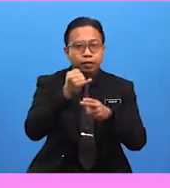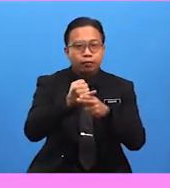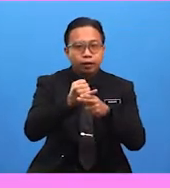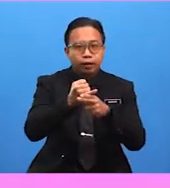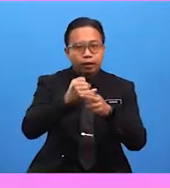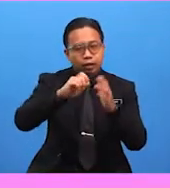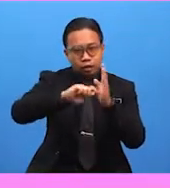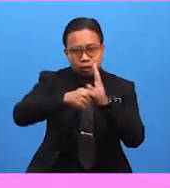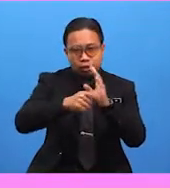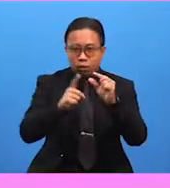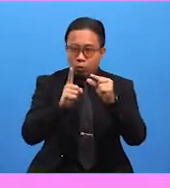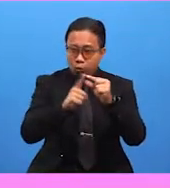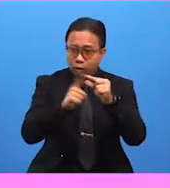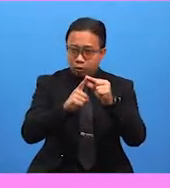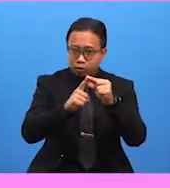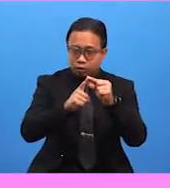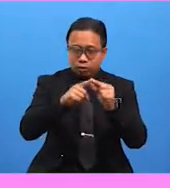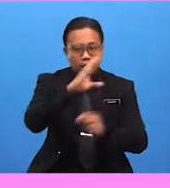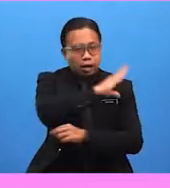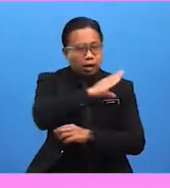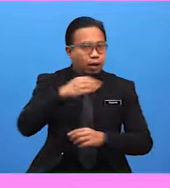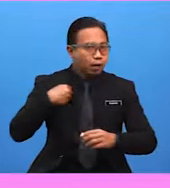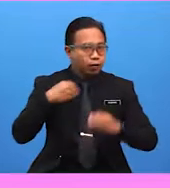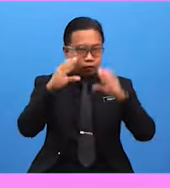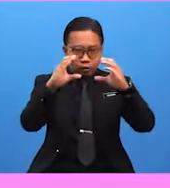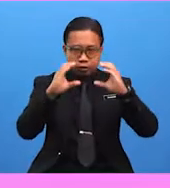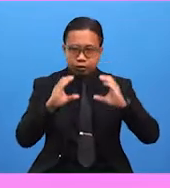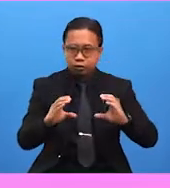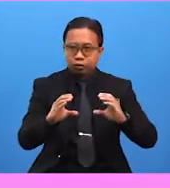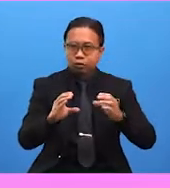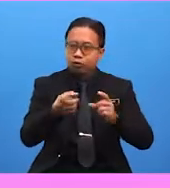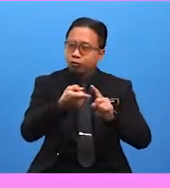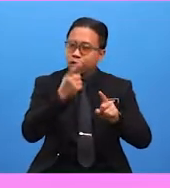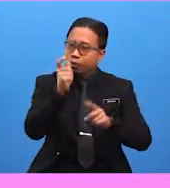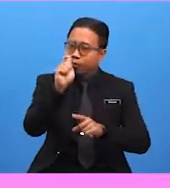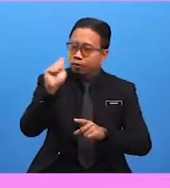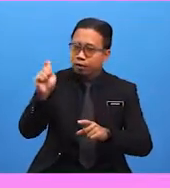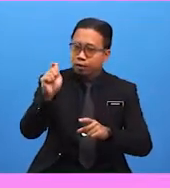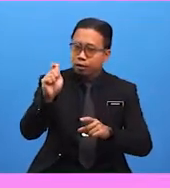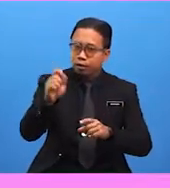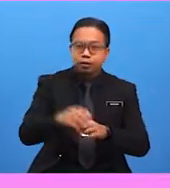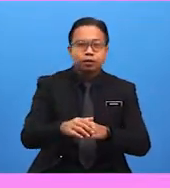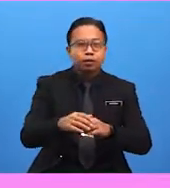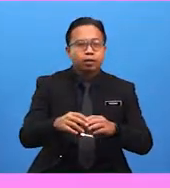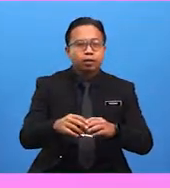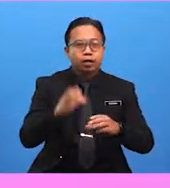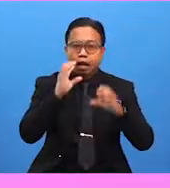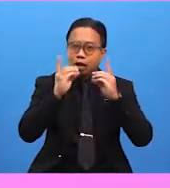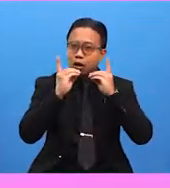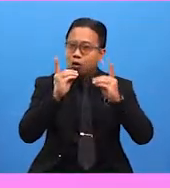Identifying key words and phrases from the dialogue. C.